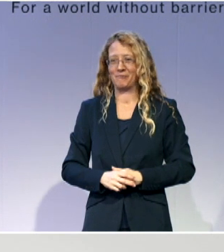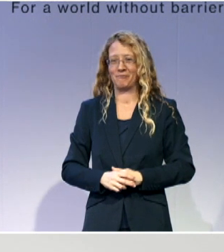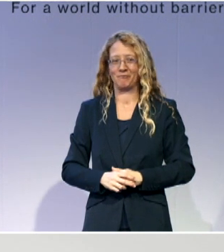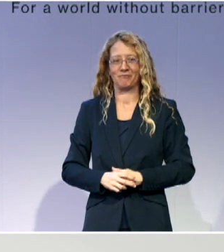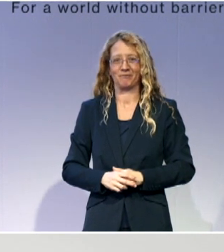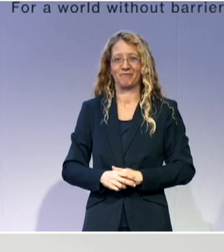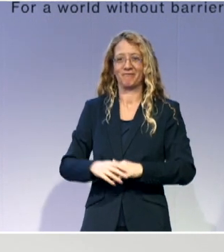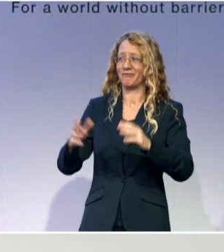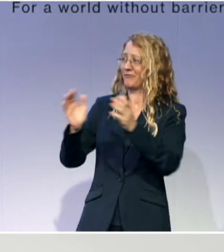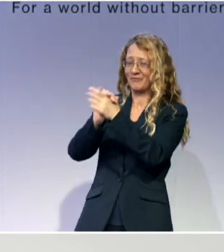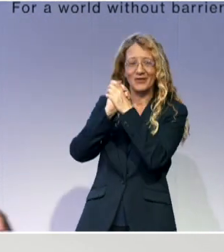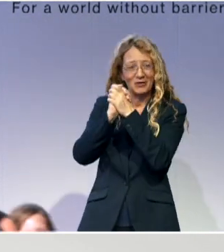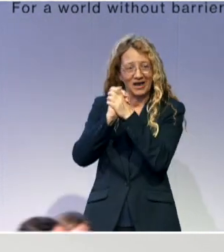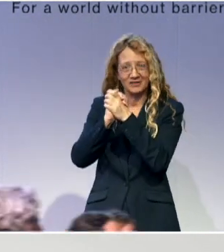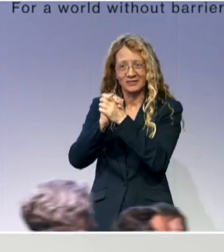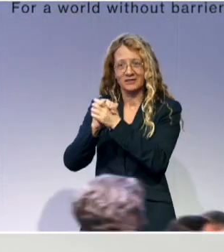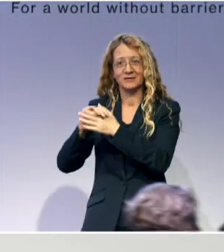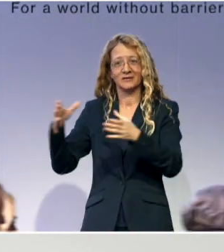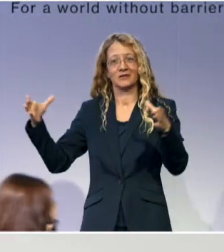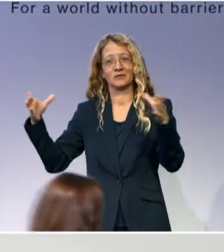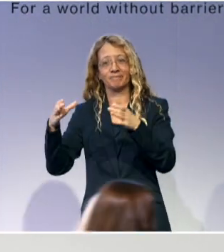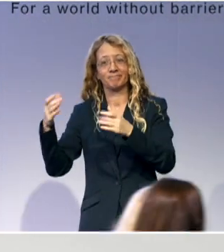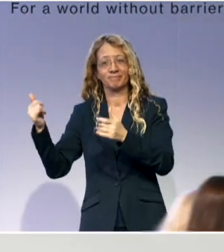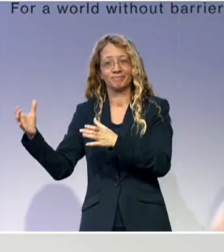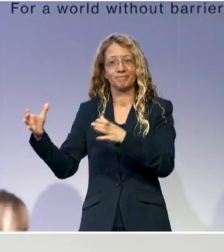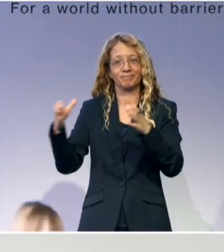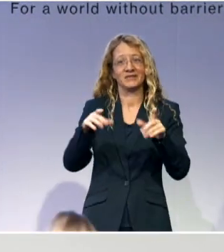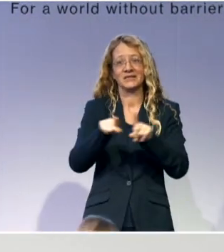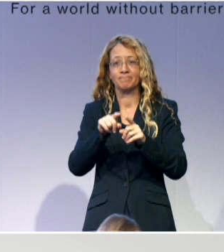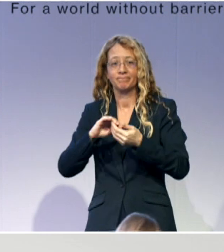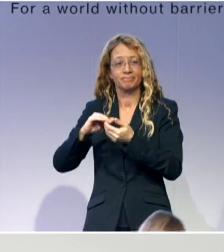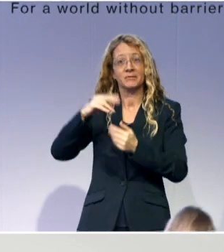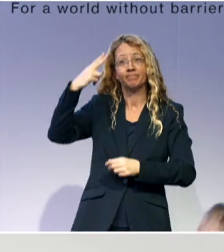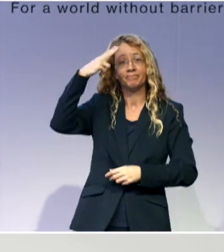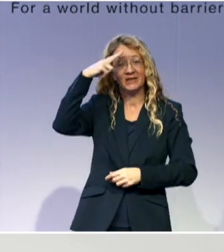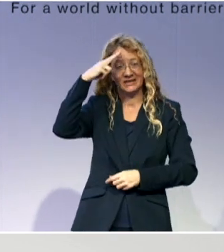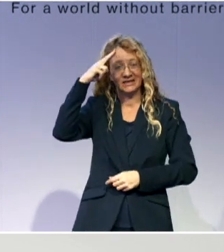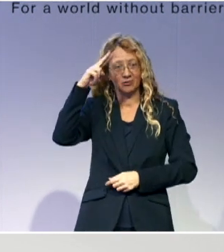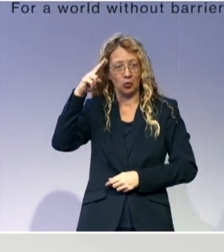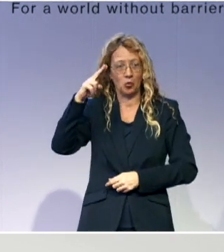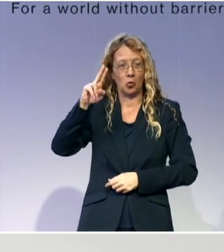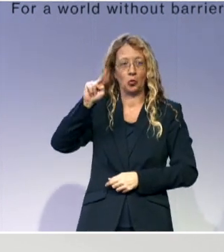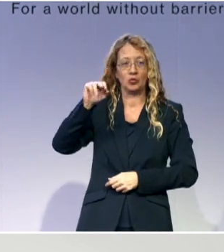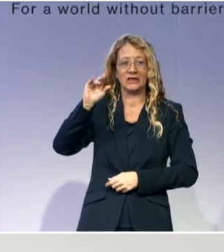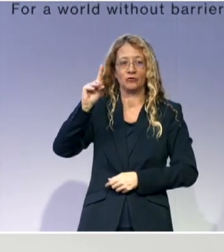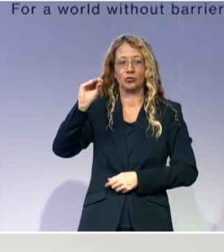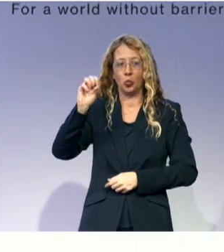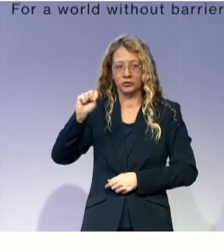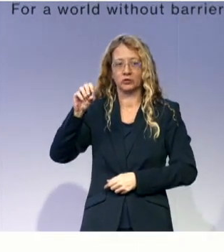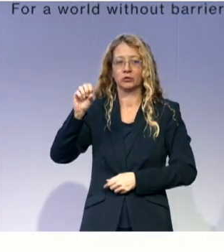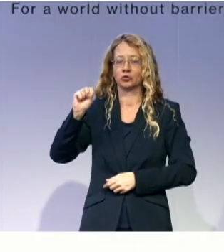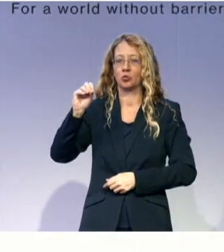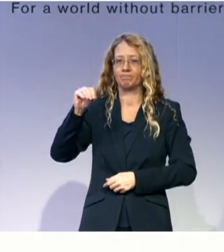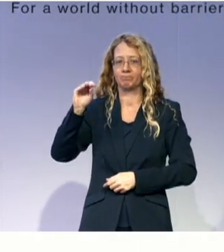Congratulations to Unidos Somos Iguales from Mexico, Zero Project awardee and Impact Transfer participant.